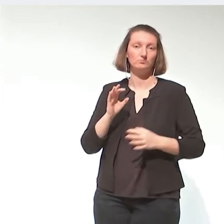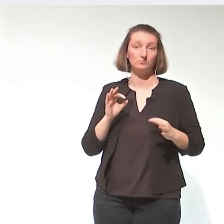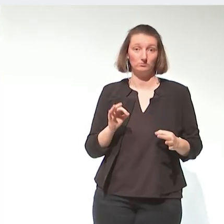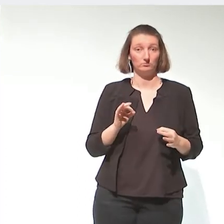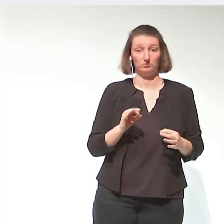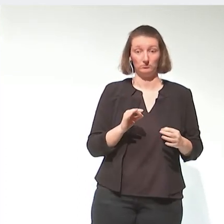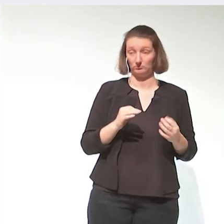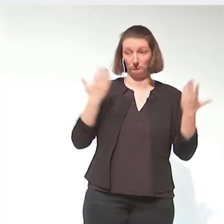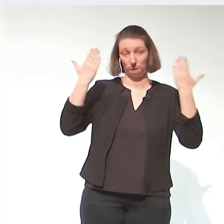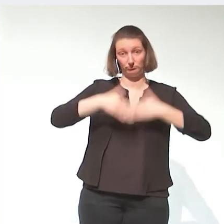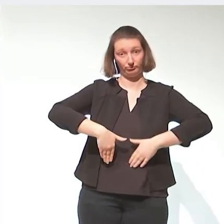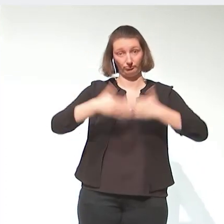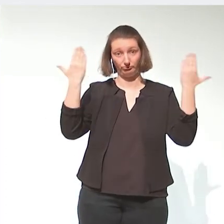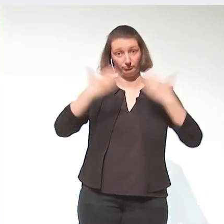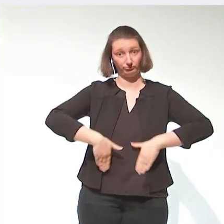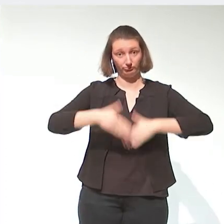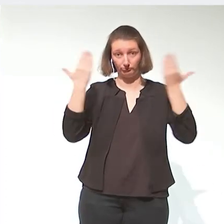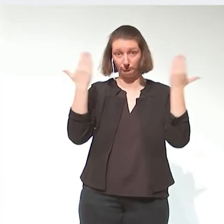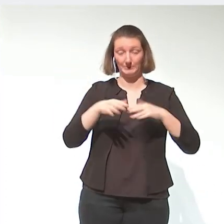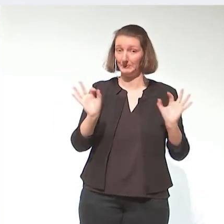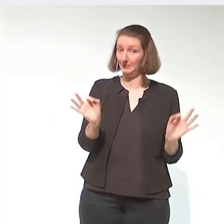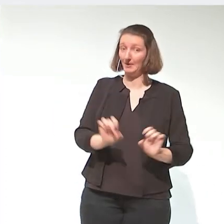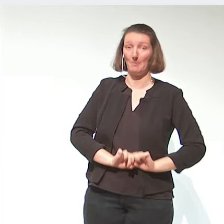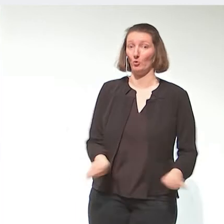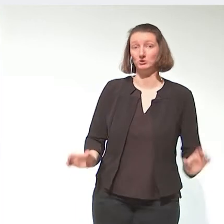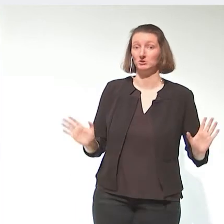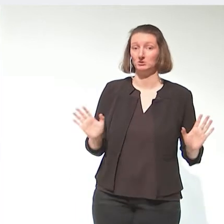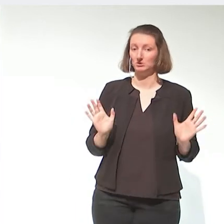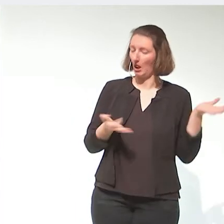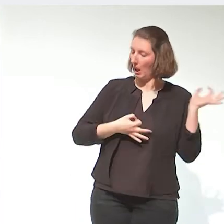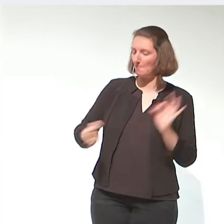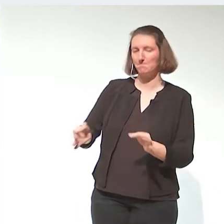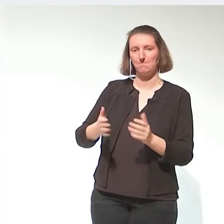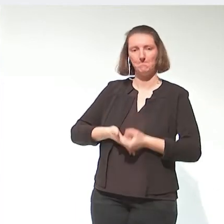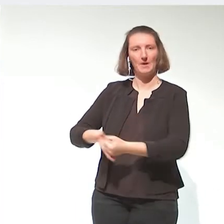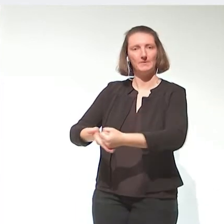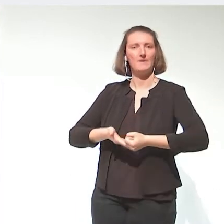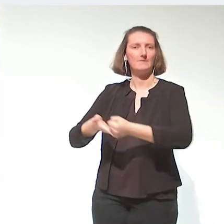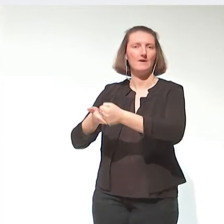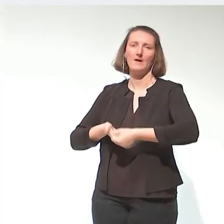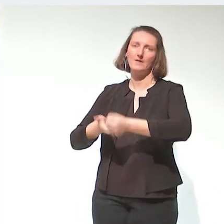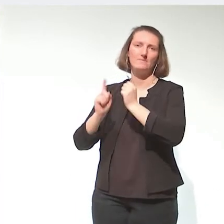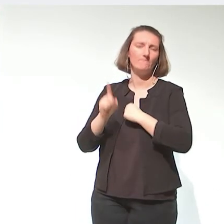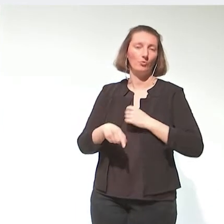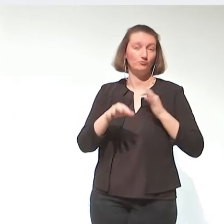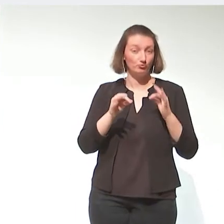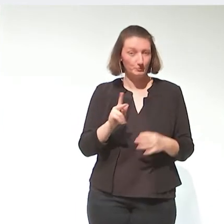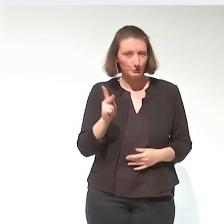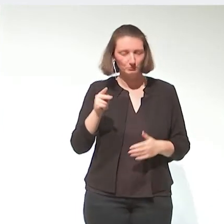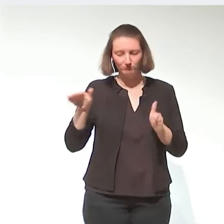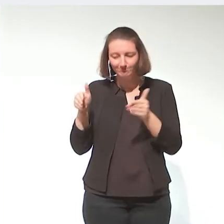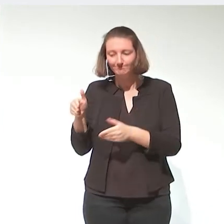For some others, especially children who come with families, we started to organize the